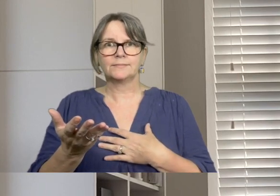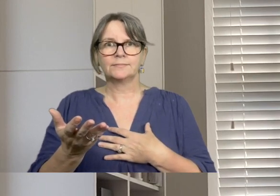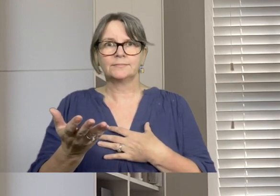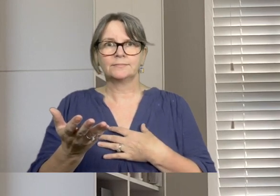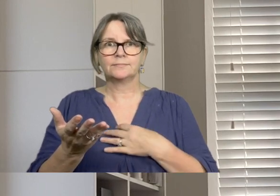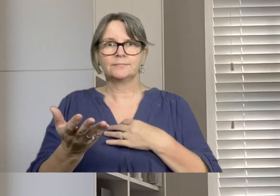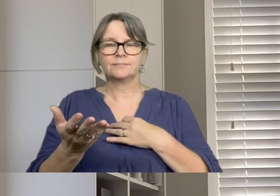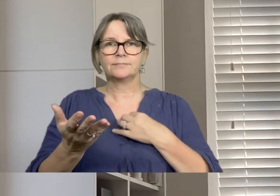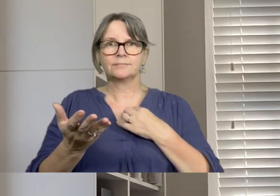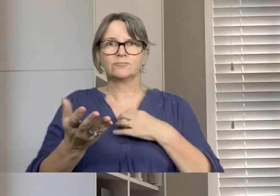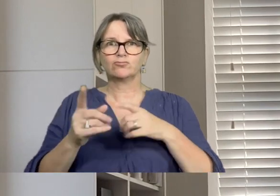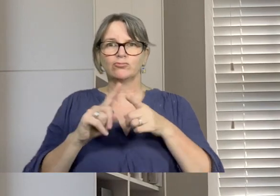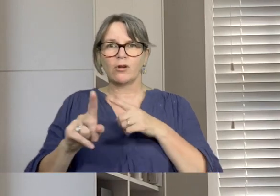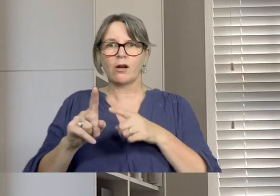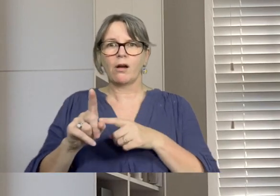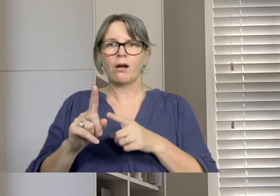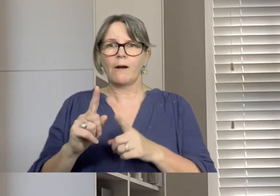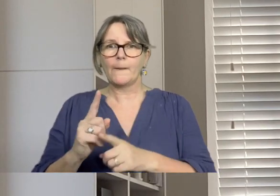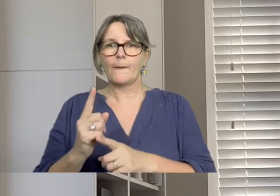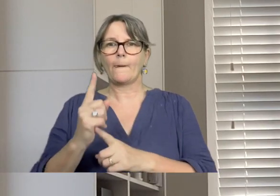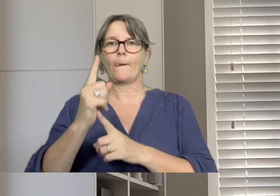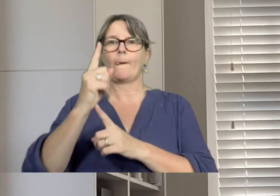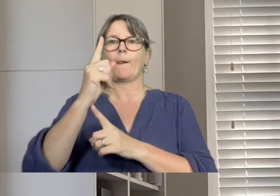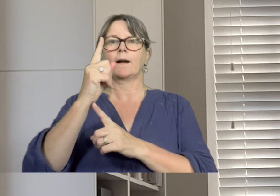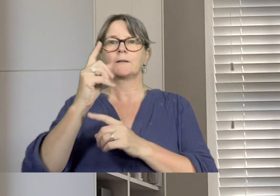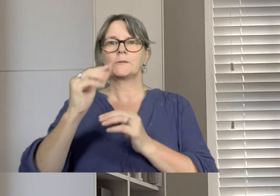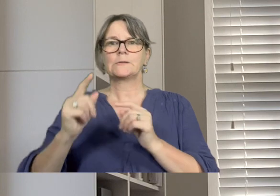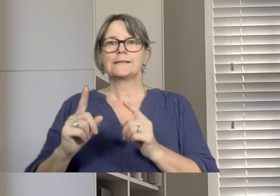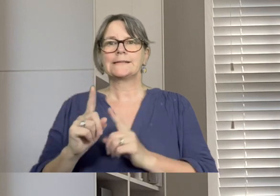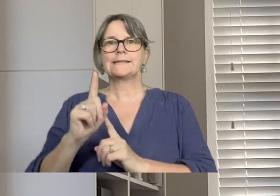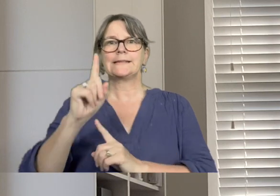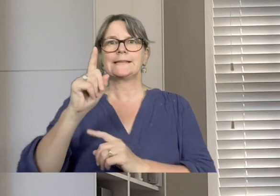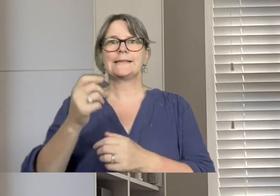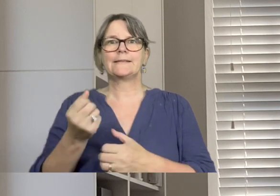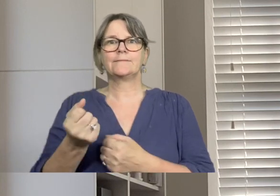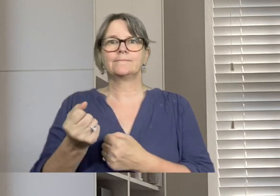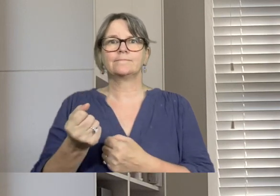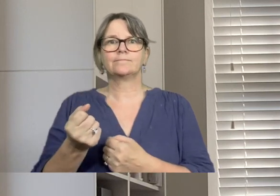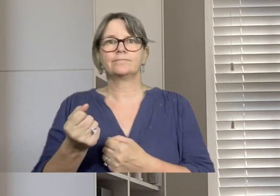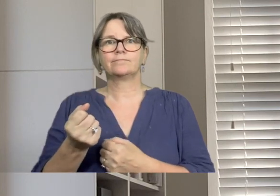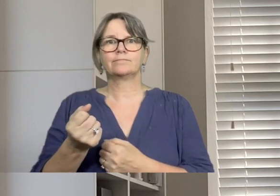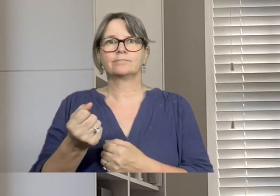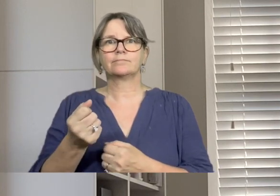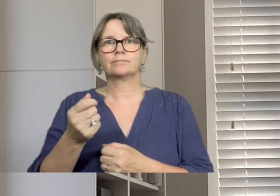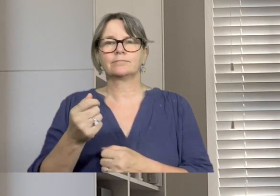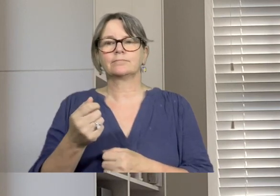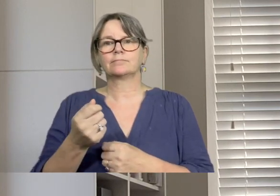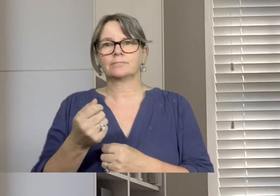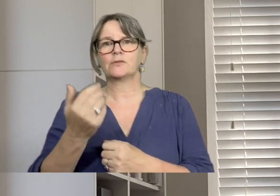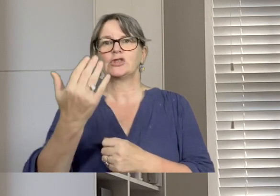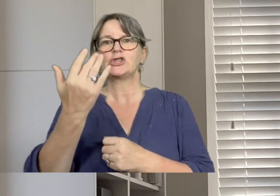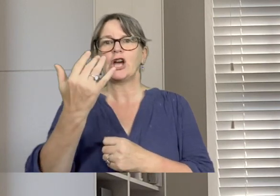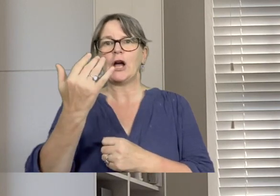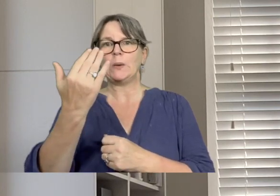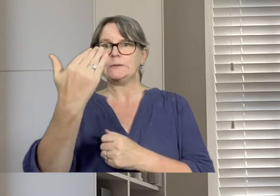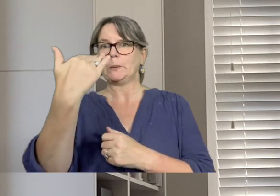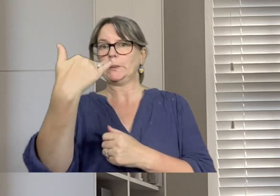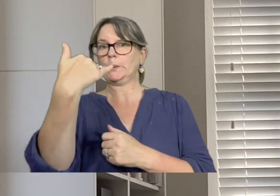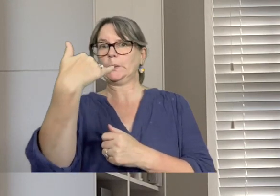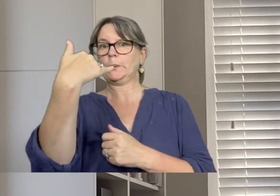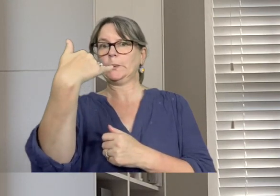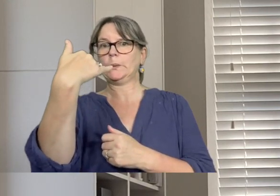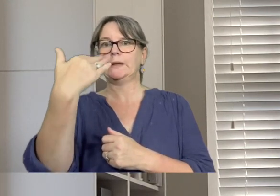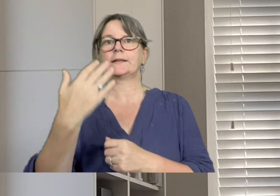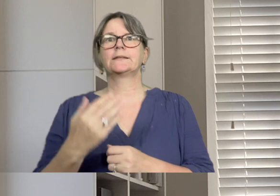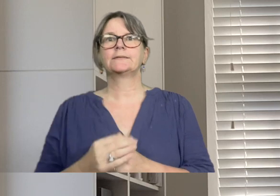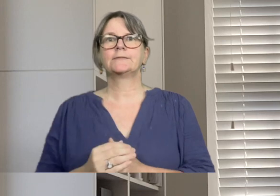going to extend towards the ceiling. It's like you're trying to step your heel up to the ceiling. Don't think about pulling the toes towards you. Think about sending